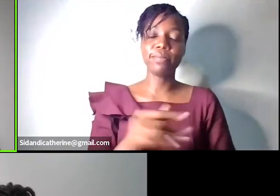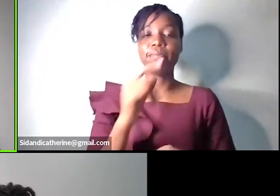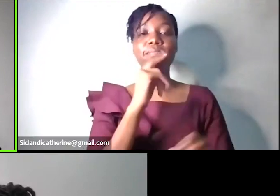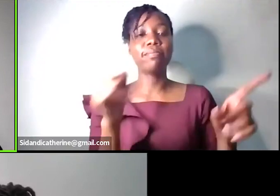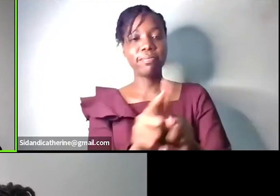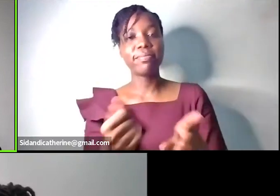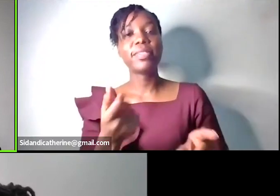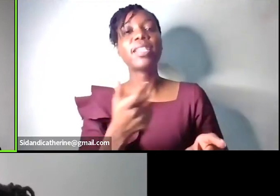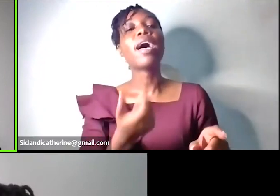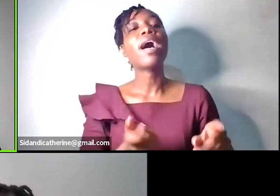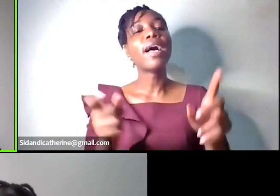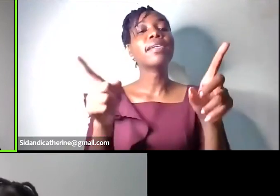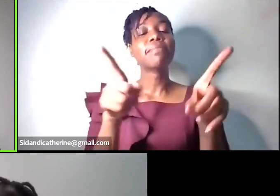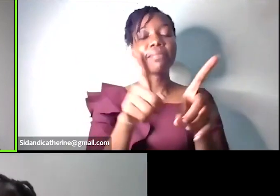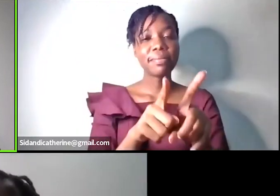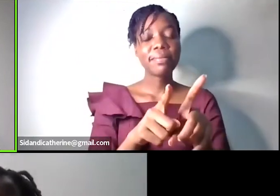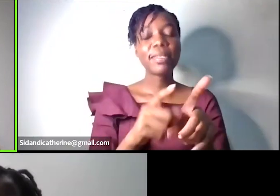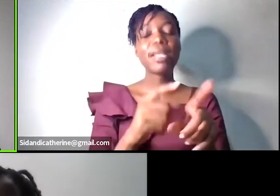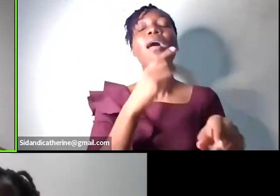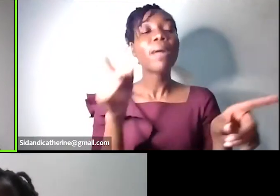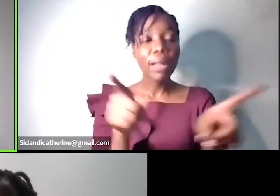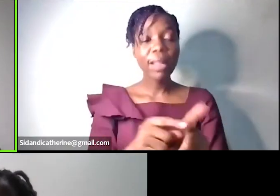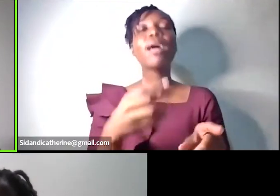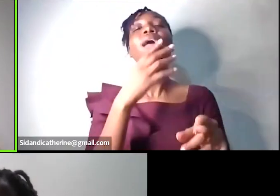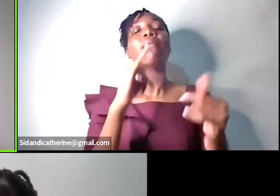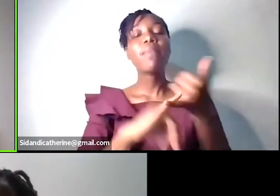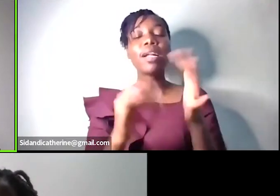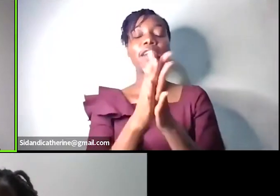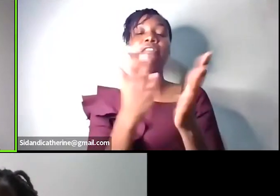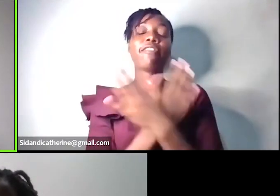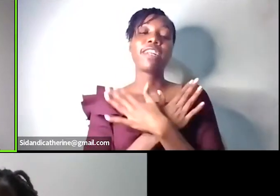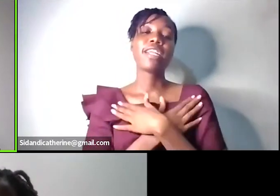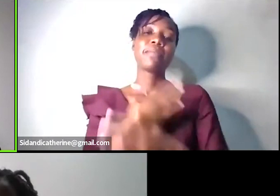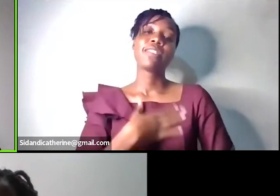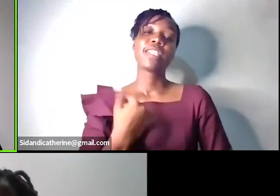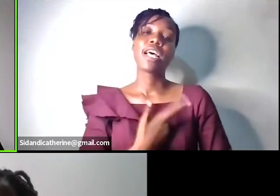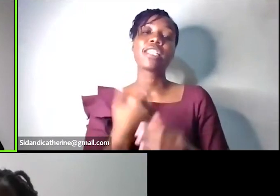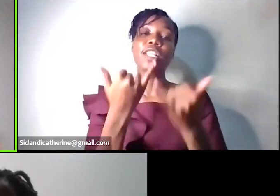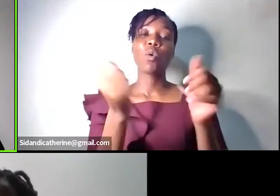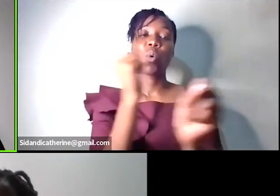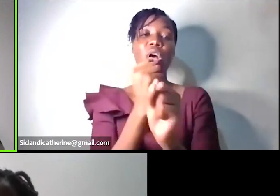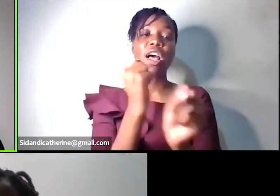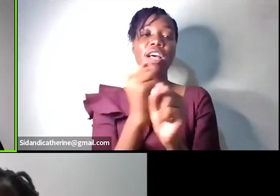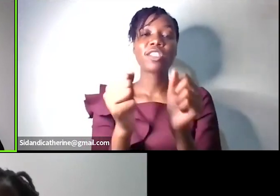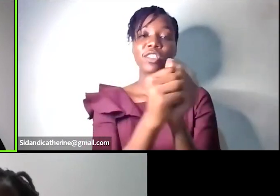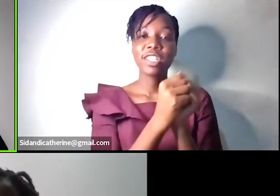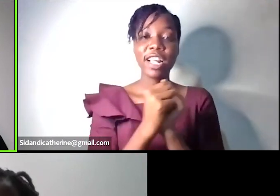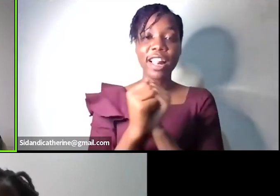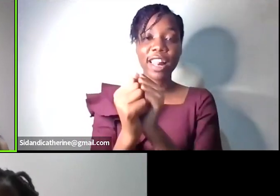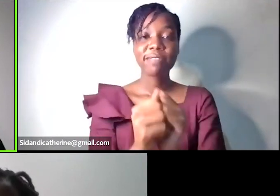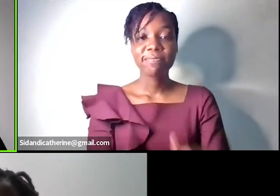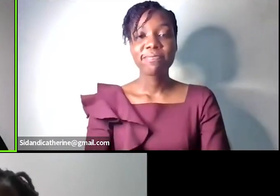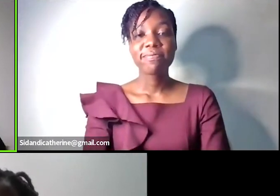friends, allow us to just celebrate this week. Eh? We are going to work together in other ways, but tonight, just allow us be here and